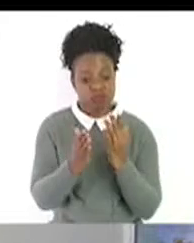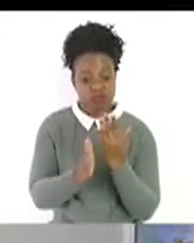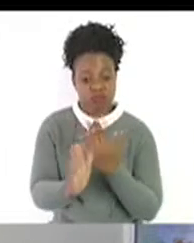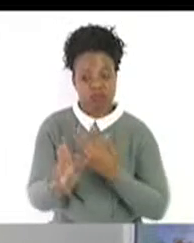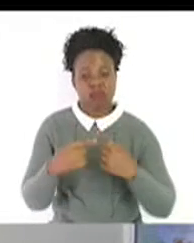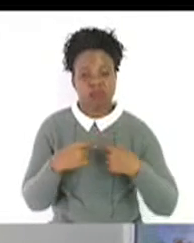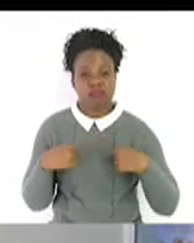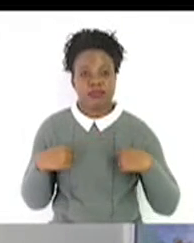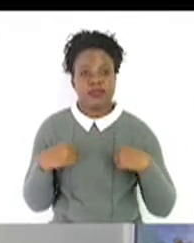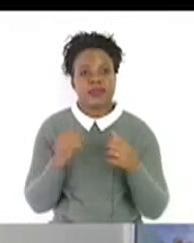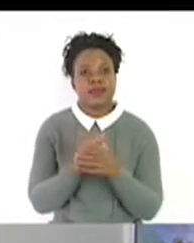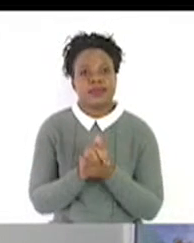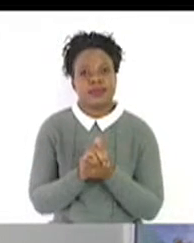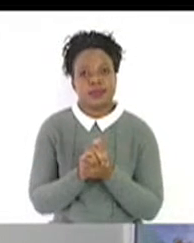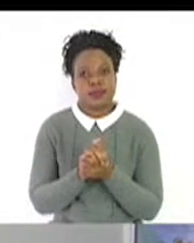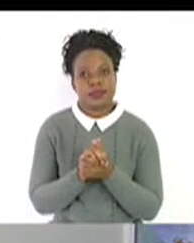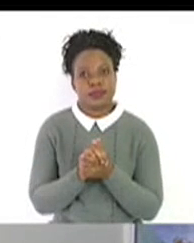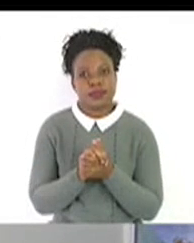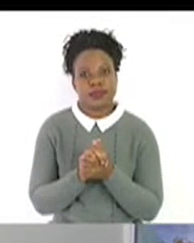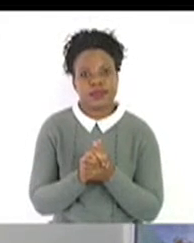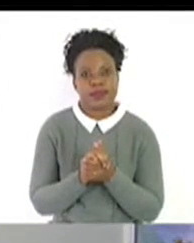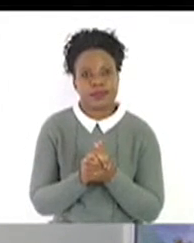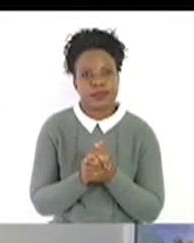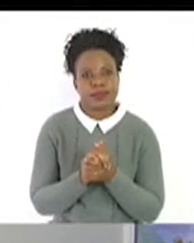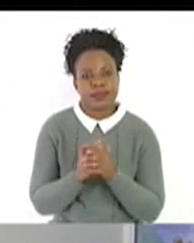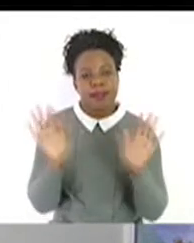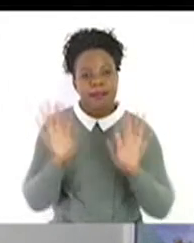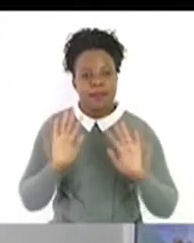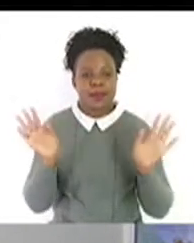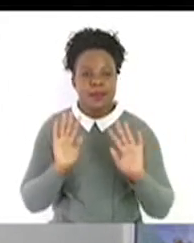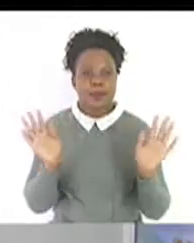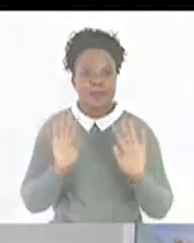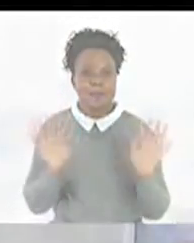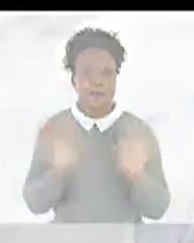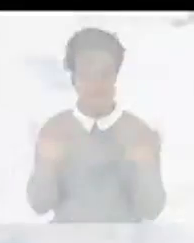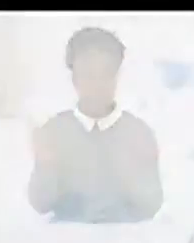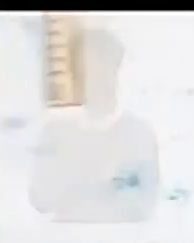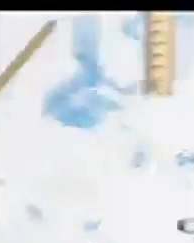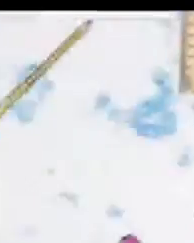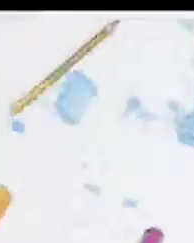meet in the next lesson. Goodbye for now.